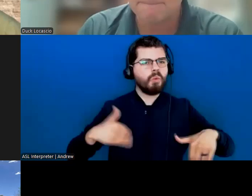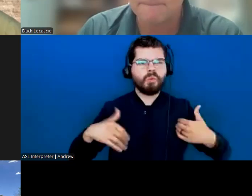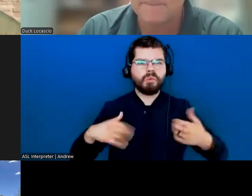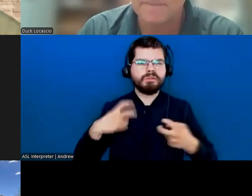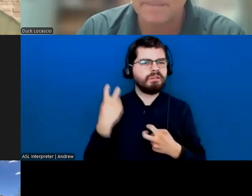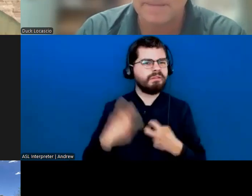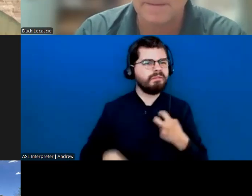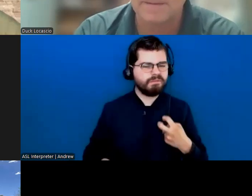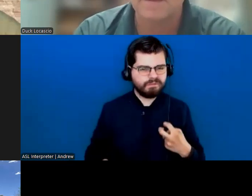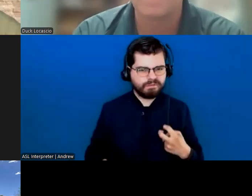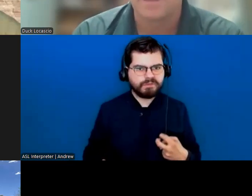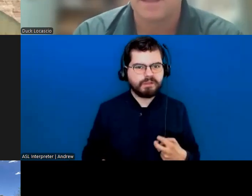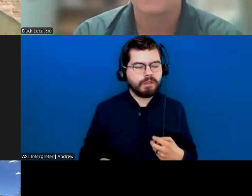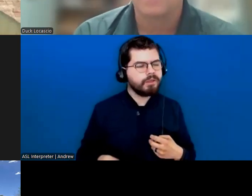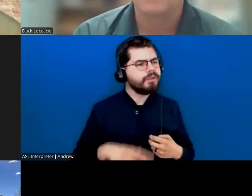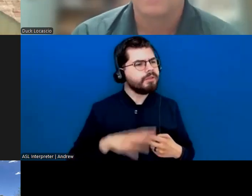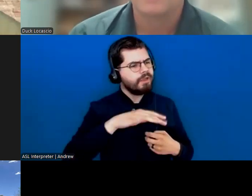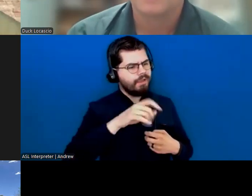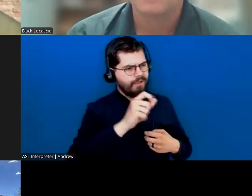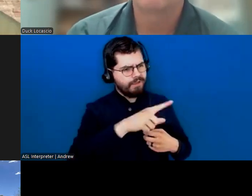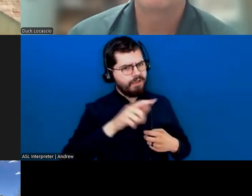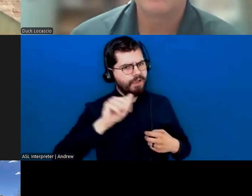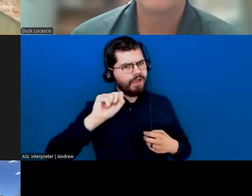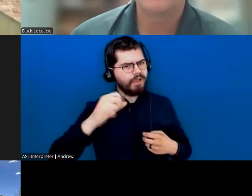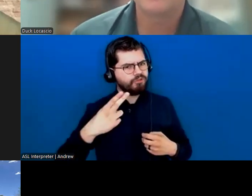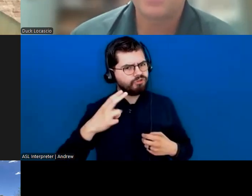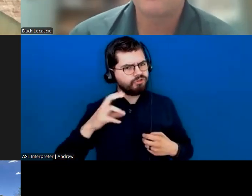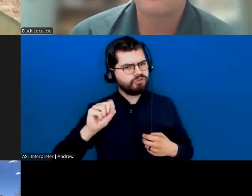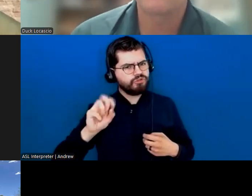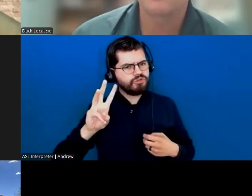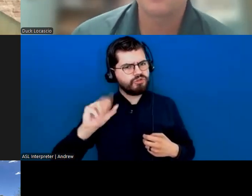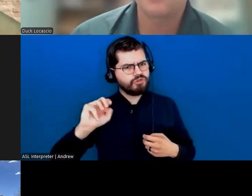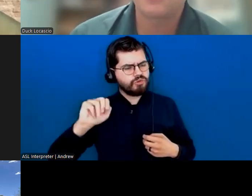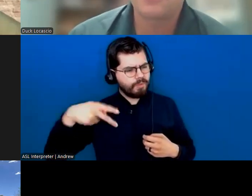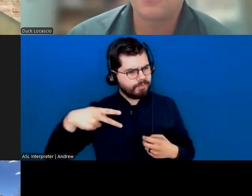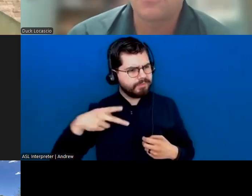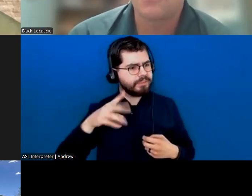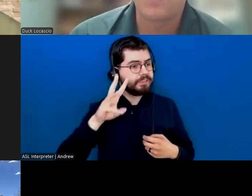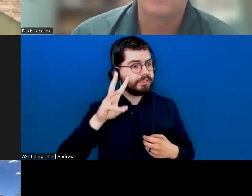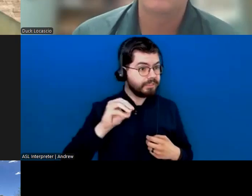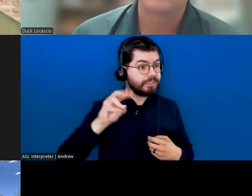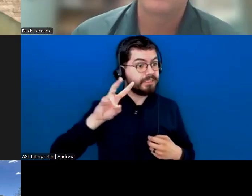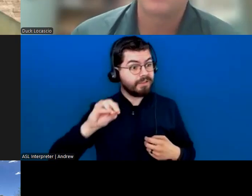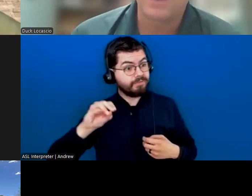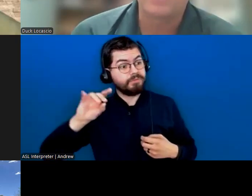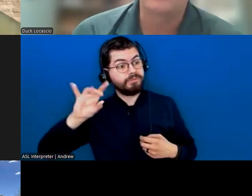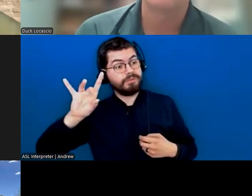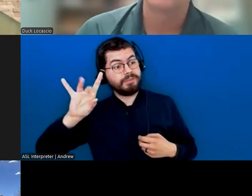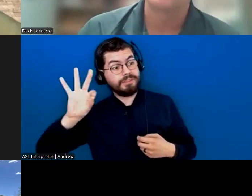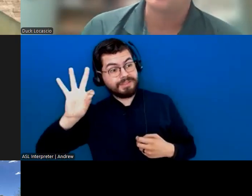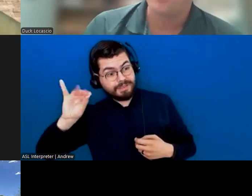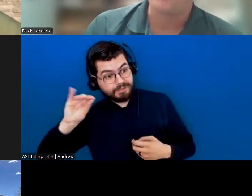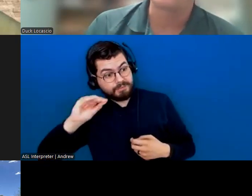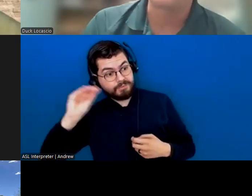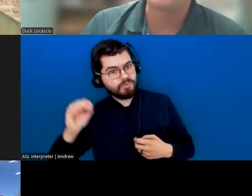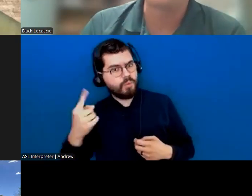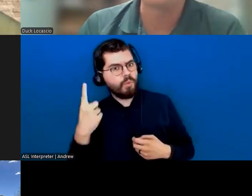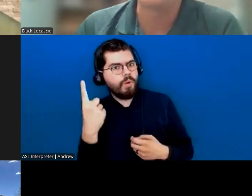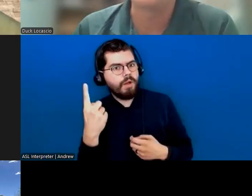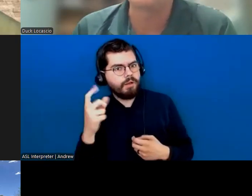like an ash swamp that sometimes has 60, 70, 90% one species? Right.